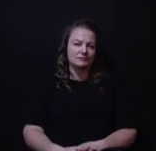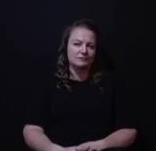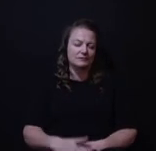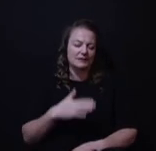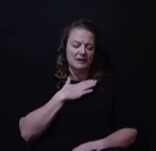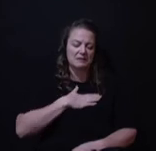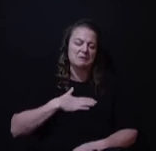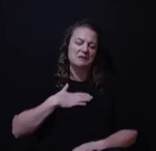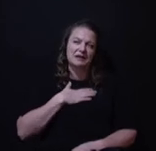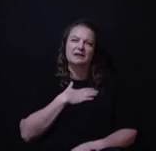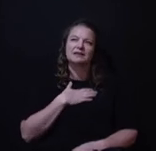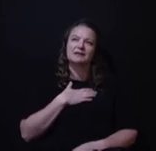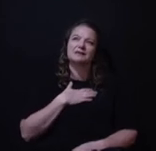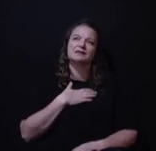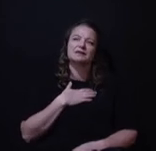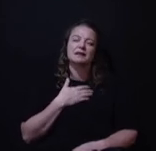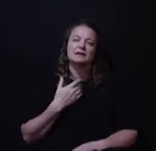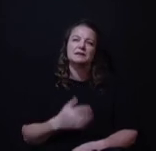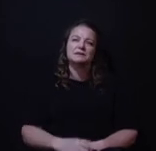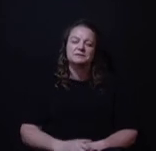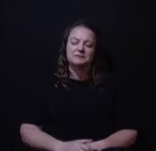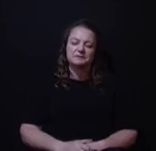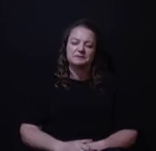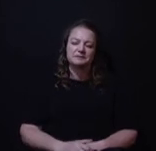Please choose me.